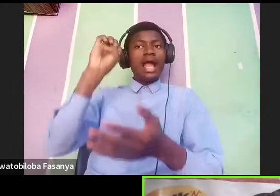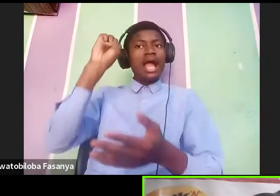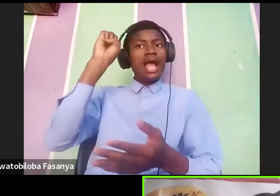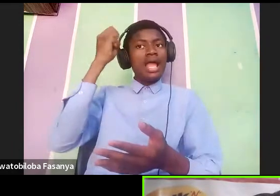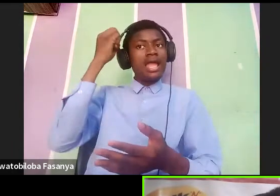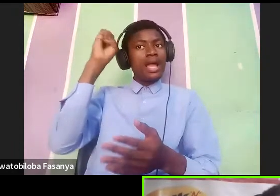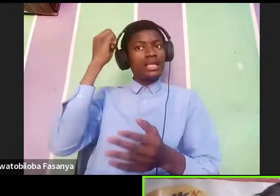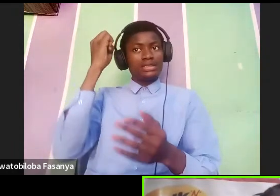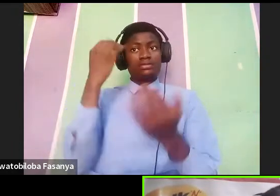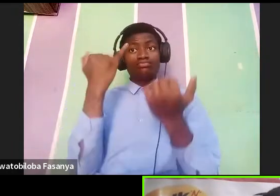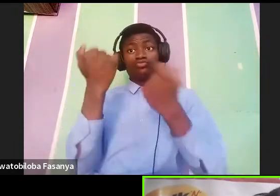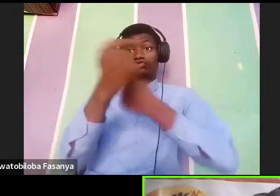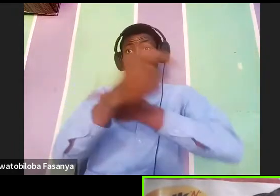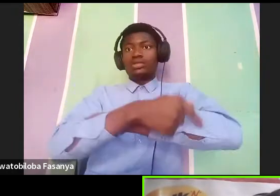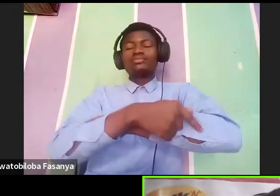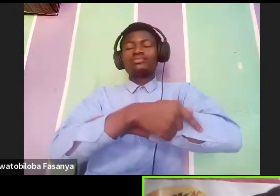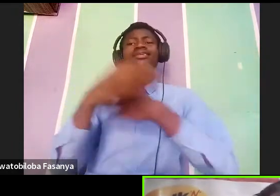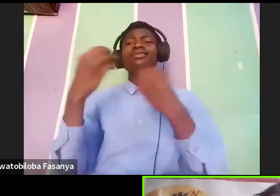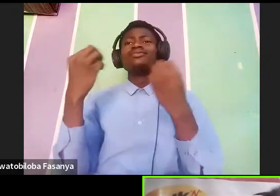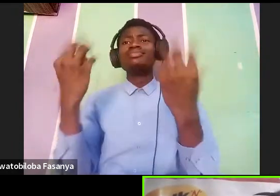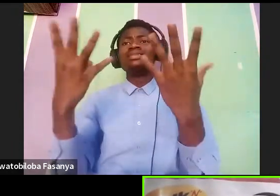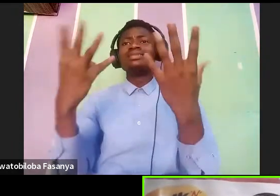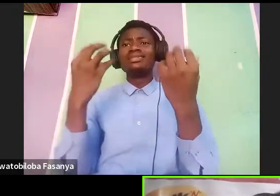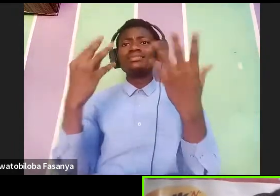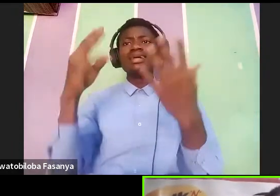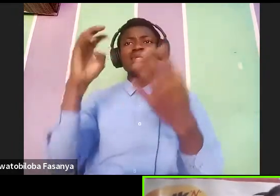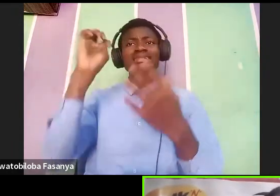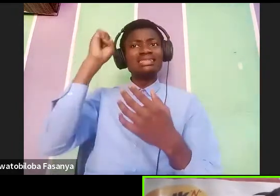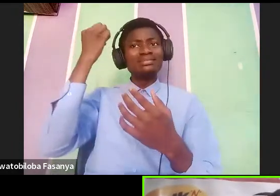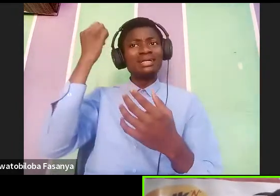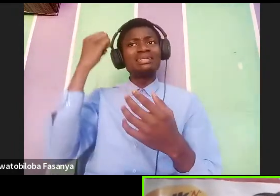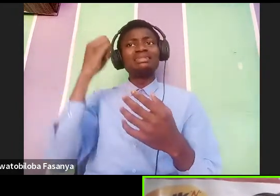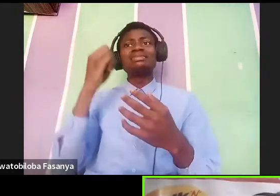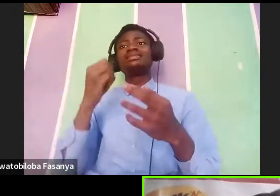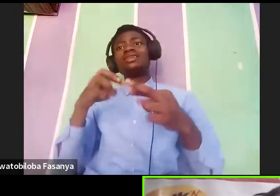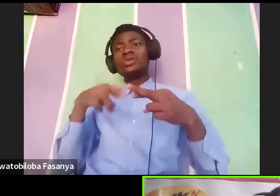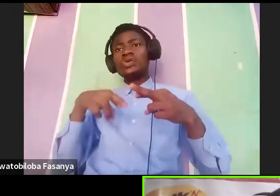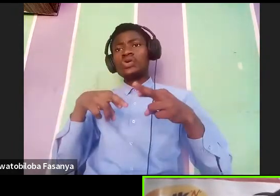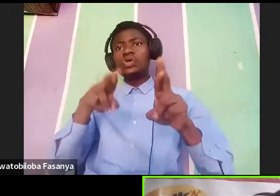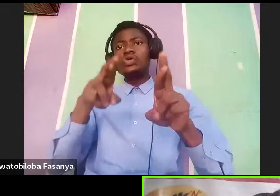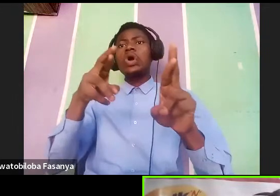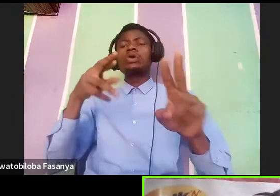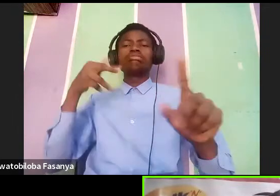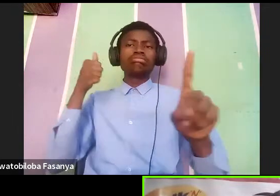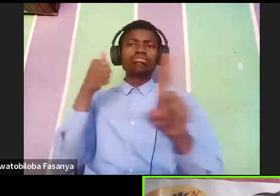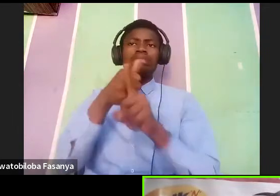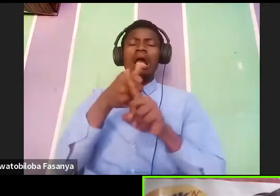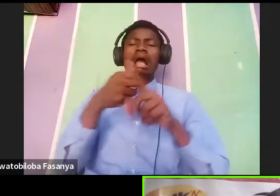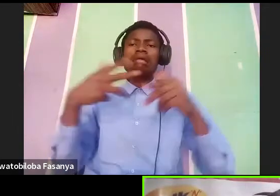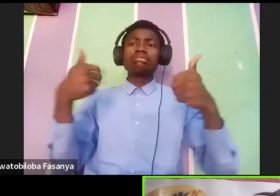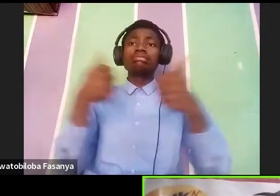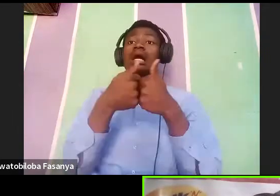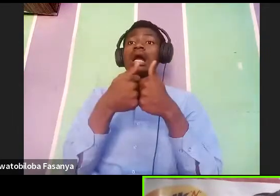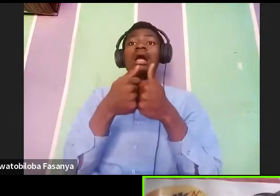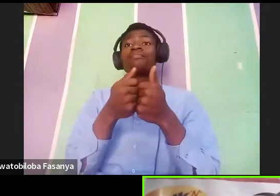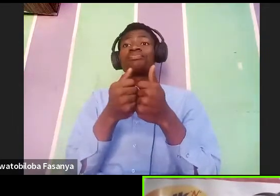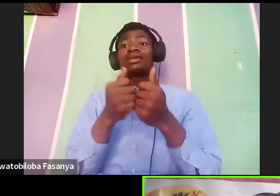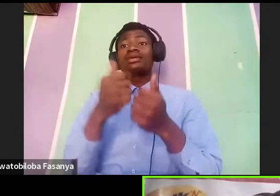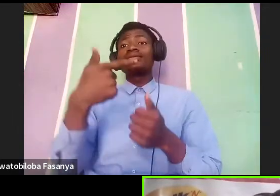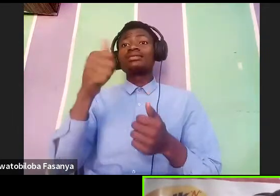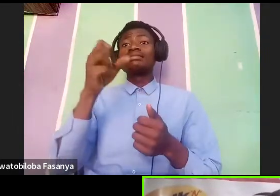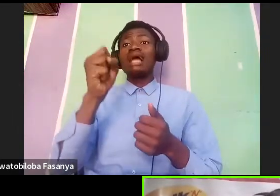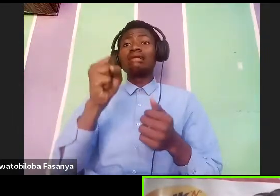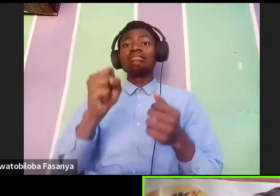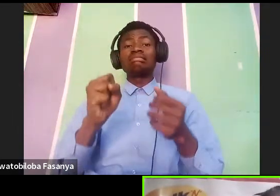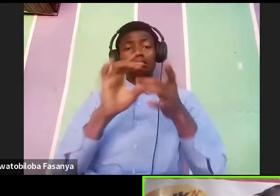today because there are so many emergencies, road traffic accidents, things happen, leaking of gas at home and all that, or something,